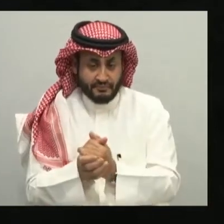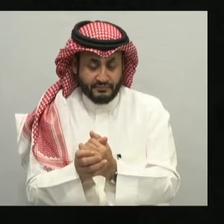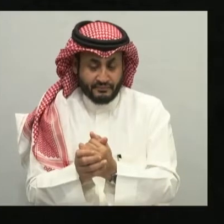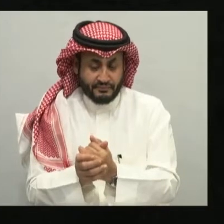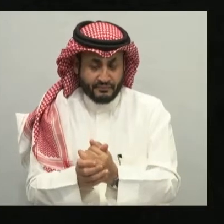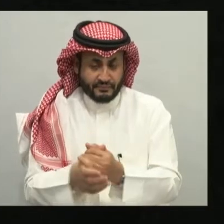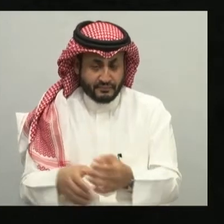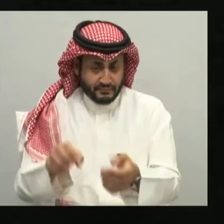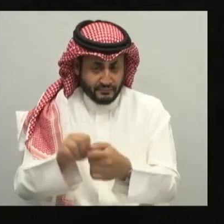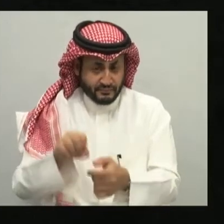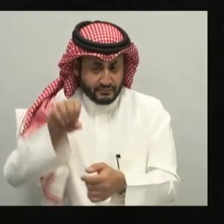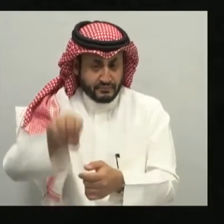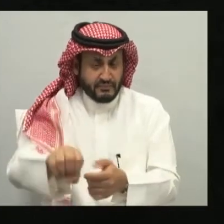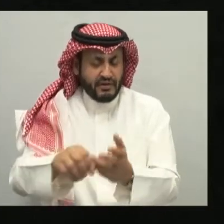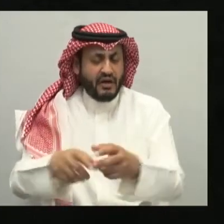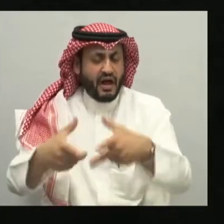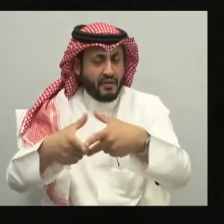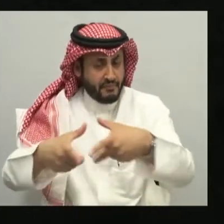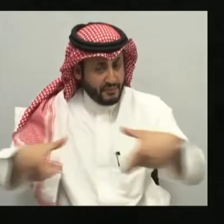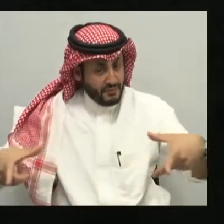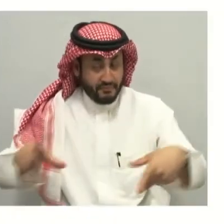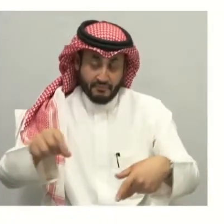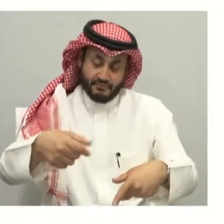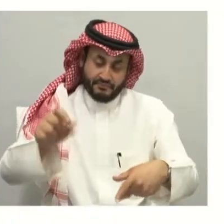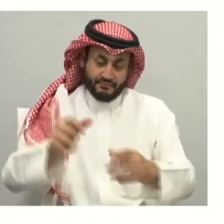E? It became long. Excellent.